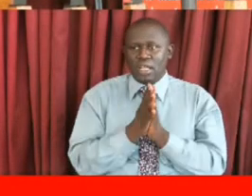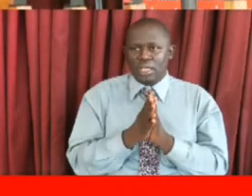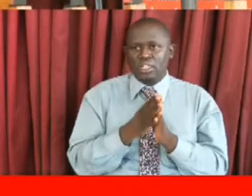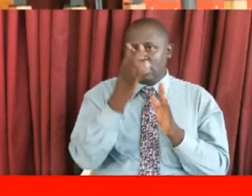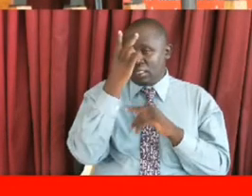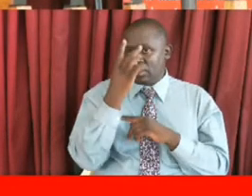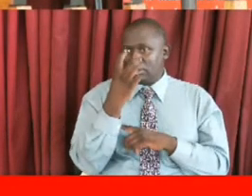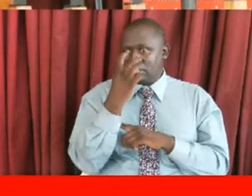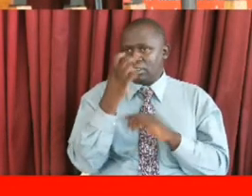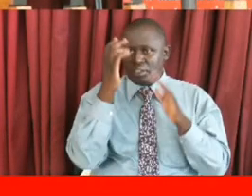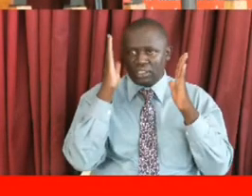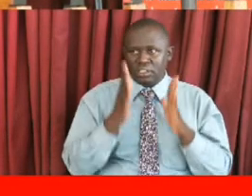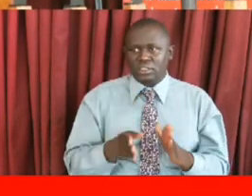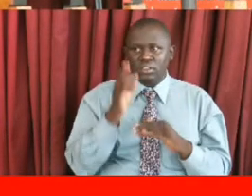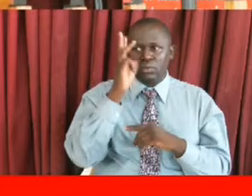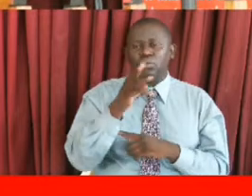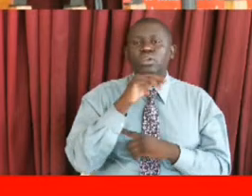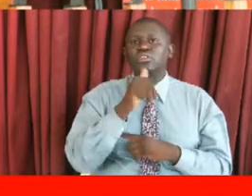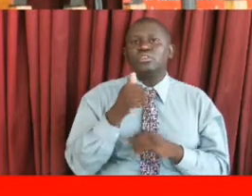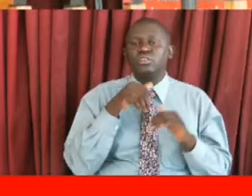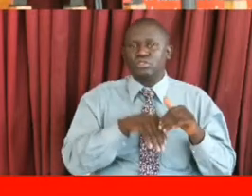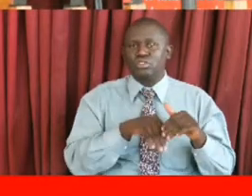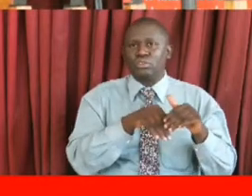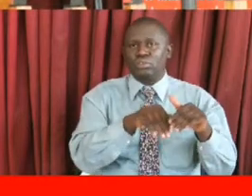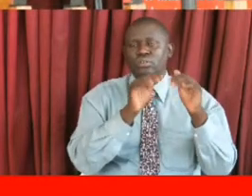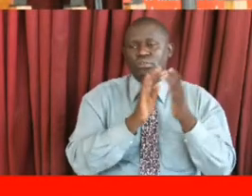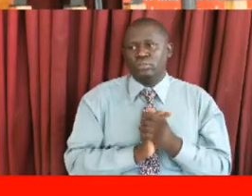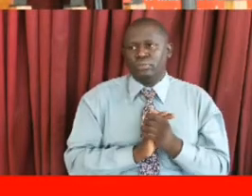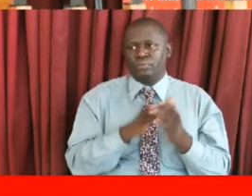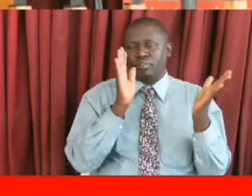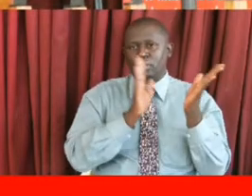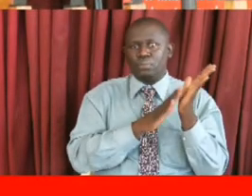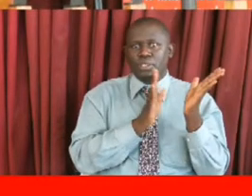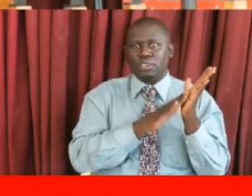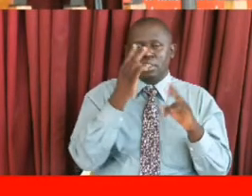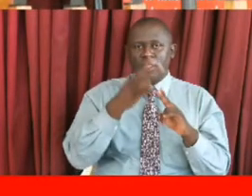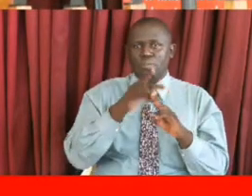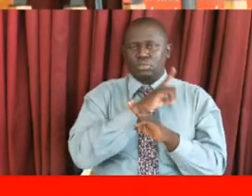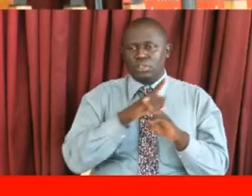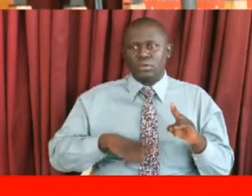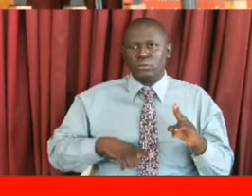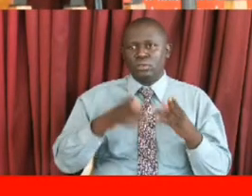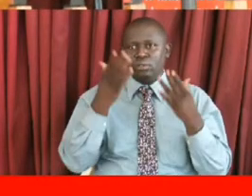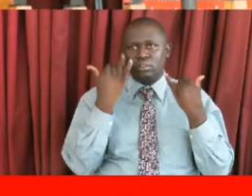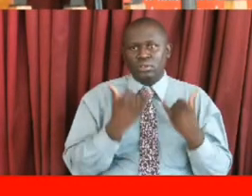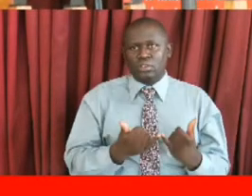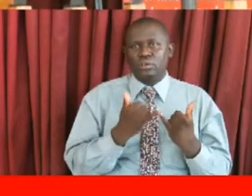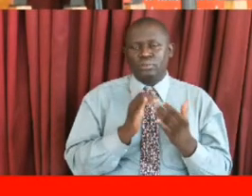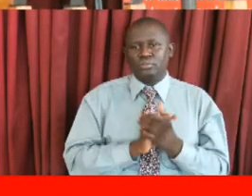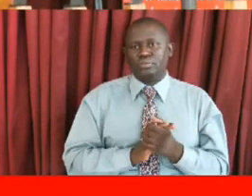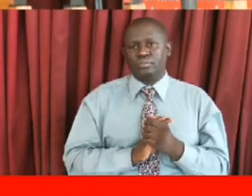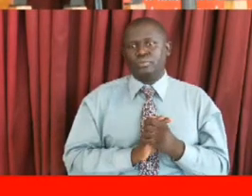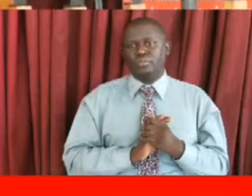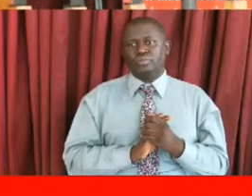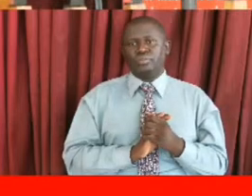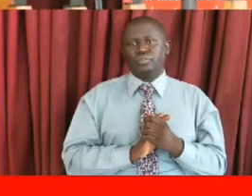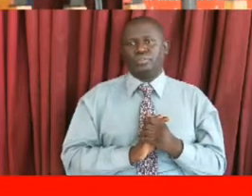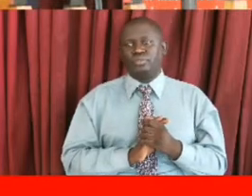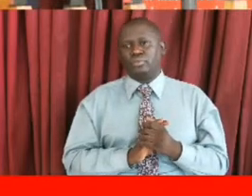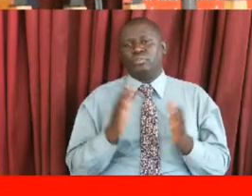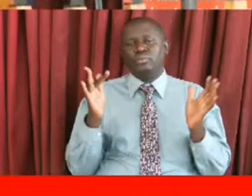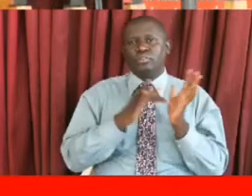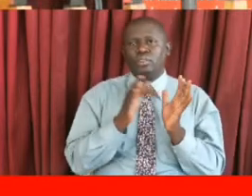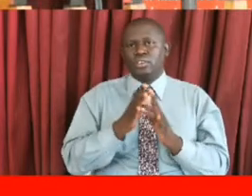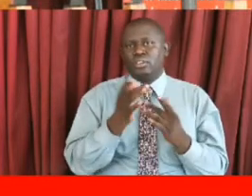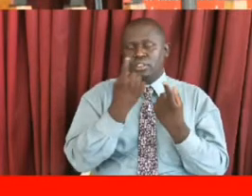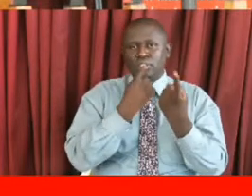they will not fall praise the name of the Lord now Jesus told us